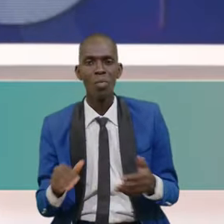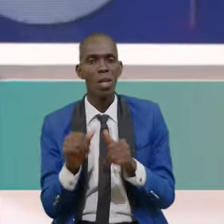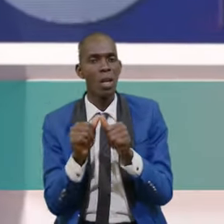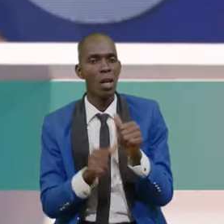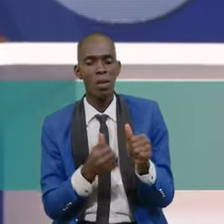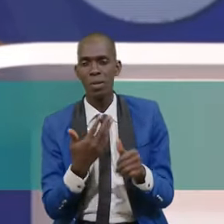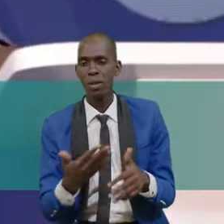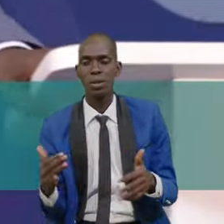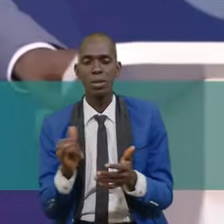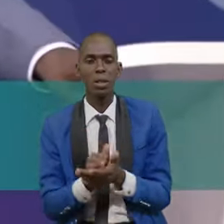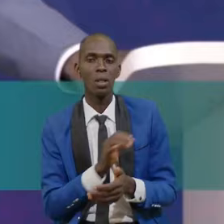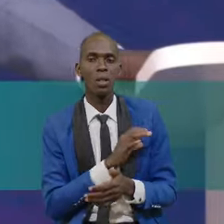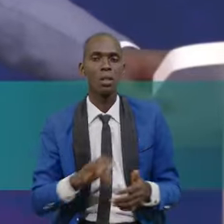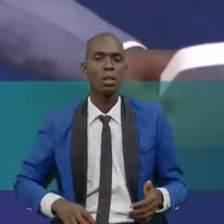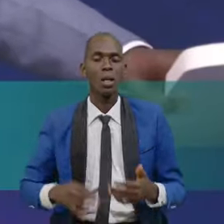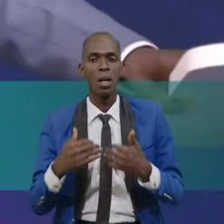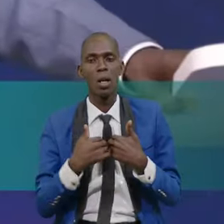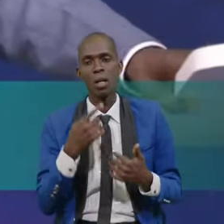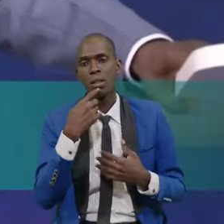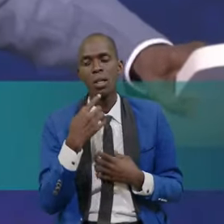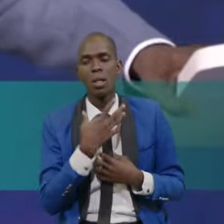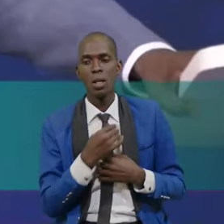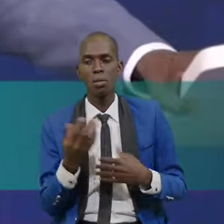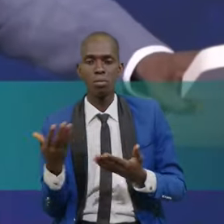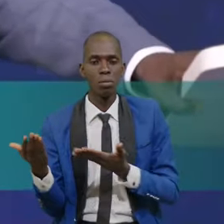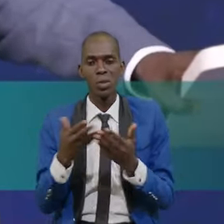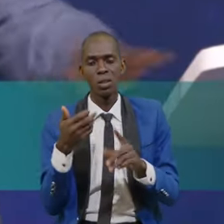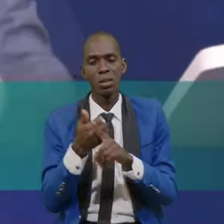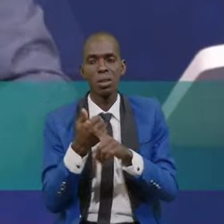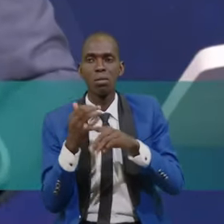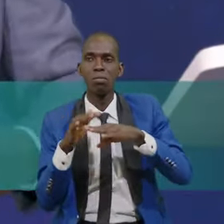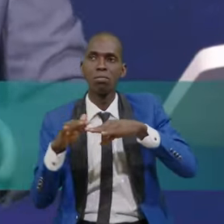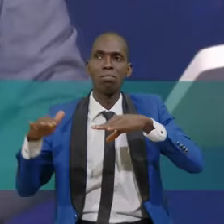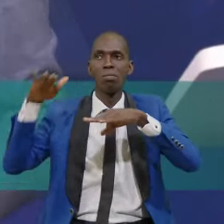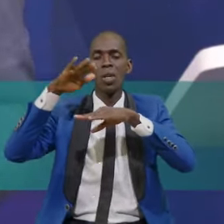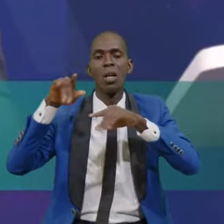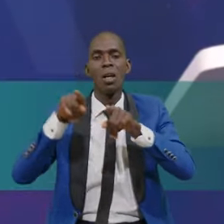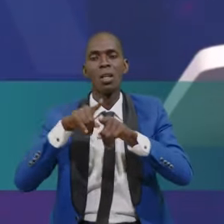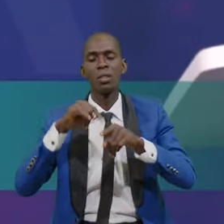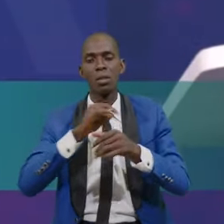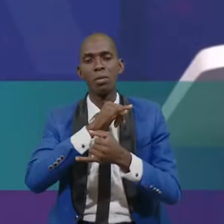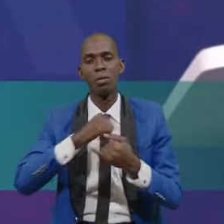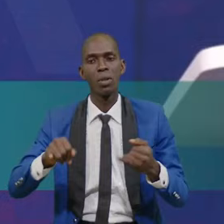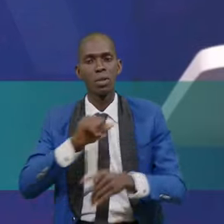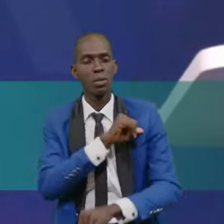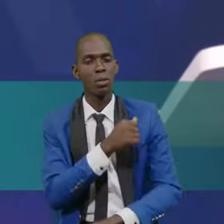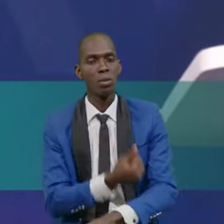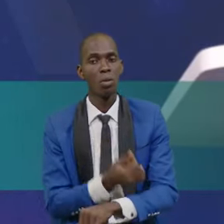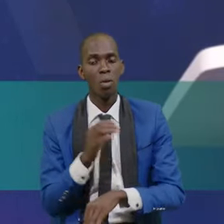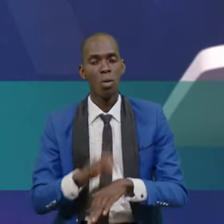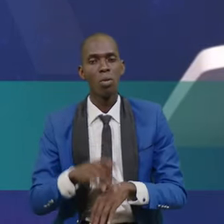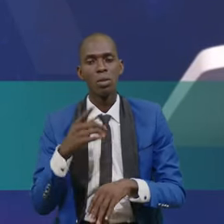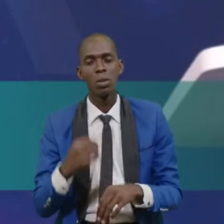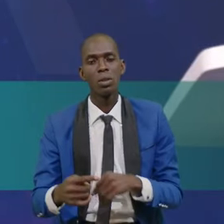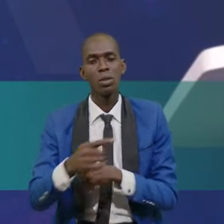Christ has said. And they put themselves at the final authority. On the day of